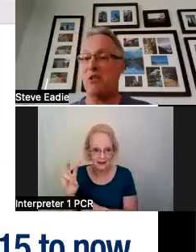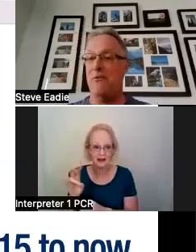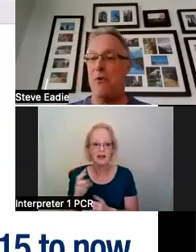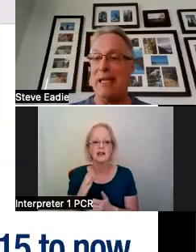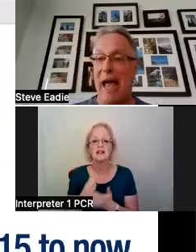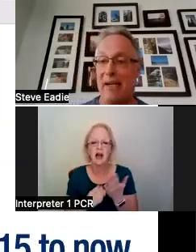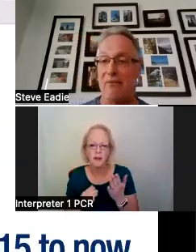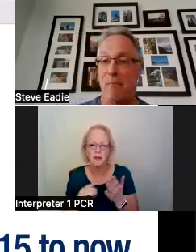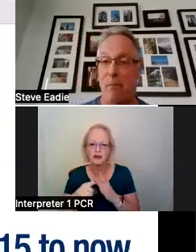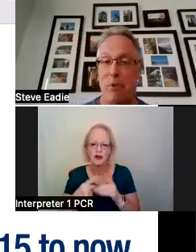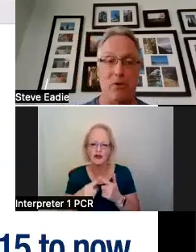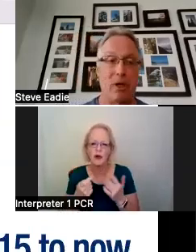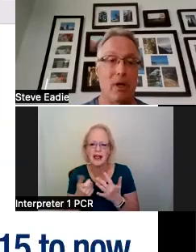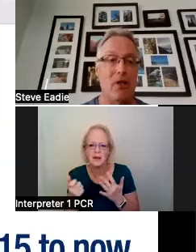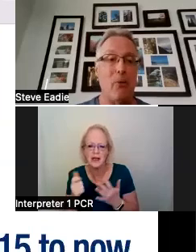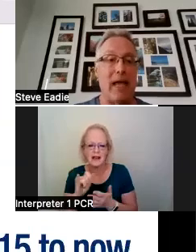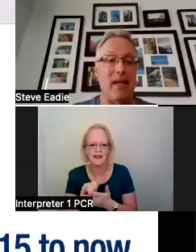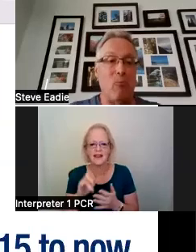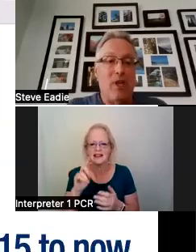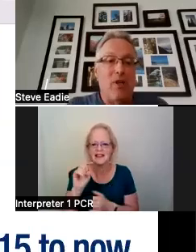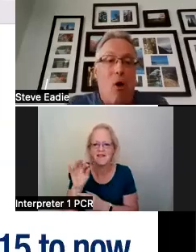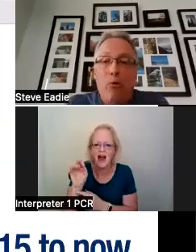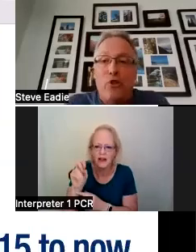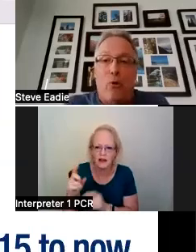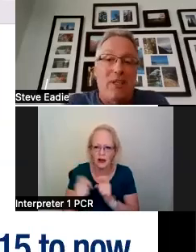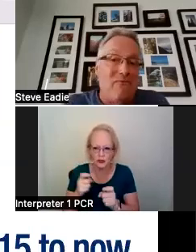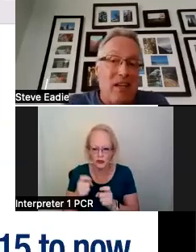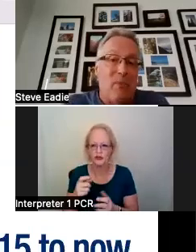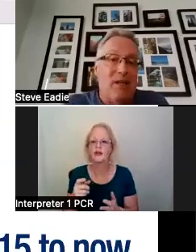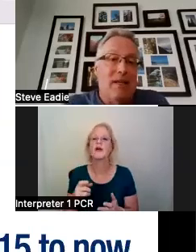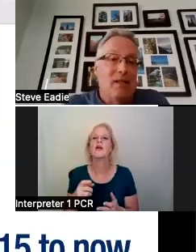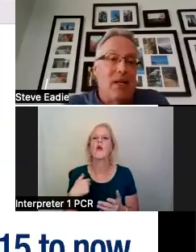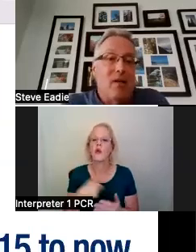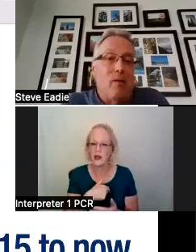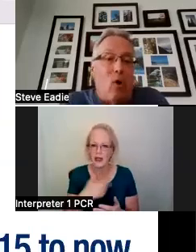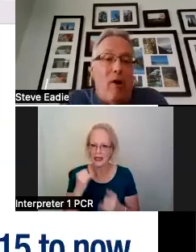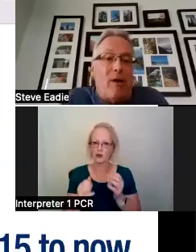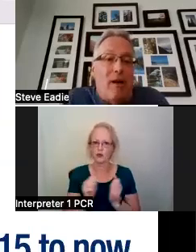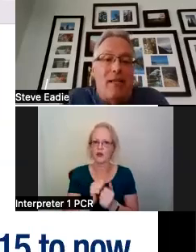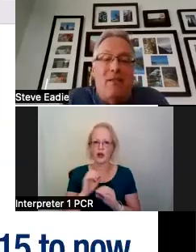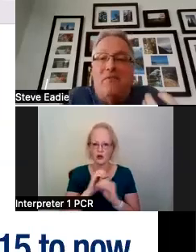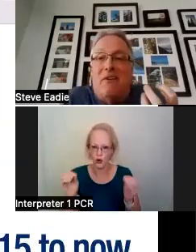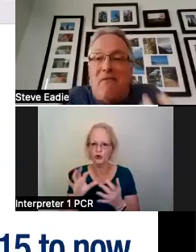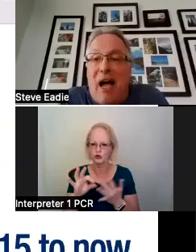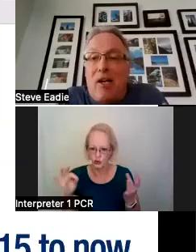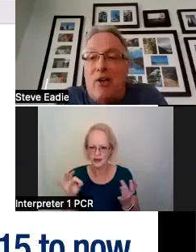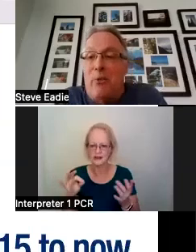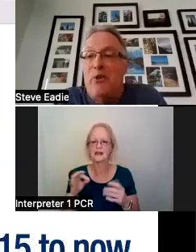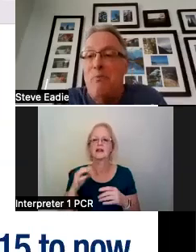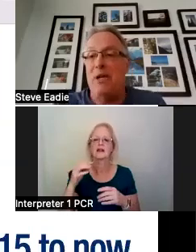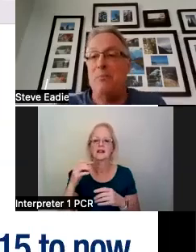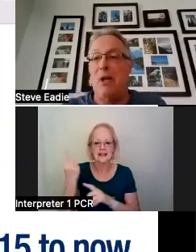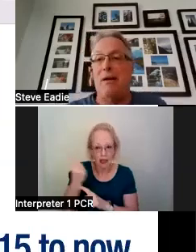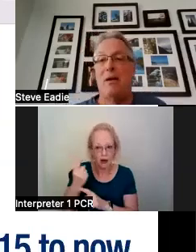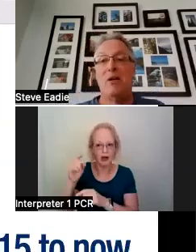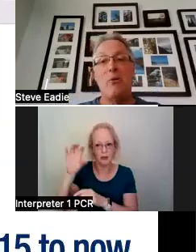portion, especially for the active members. So we ended up with a no choice investment single employer collective defined